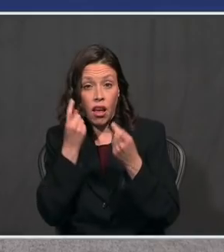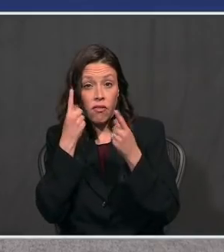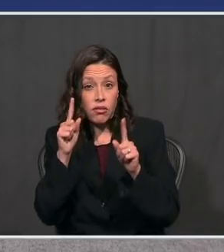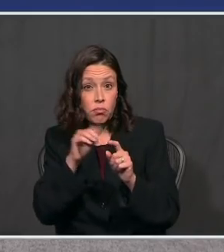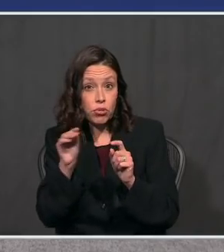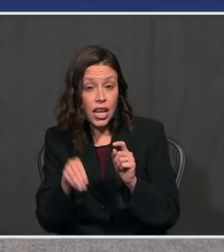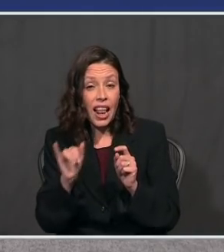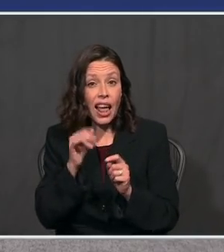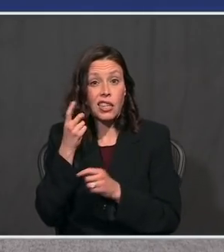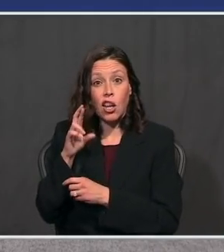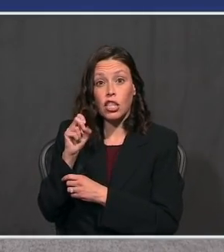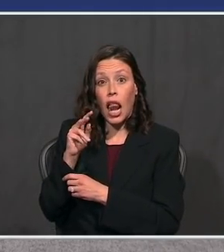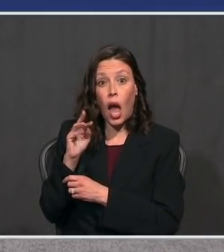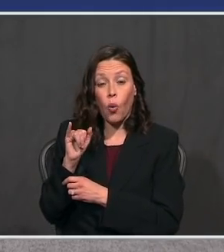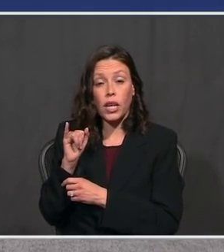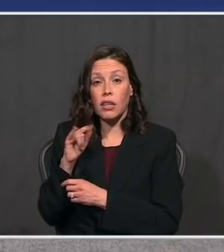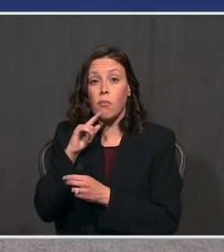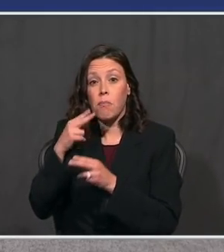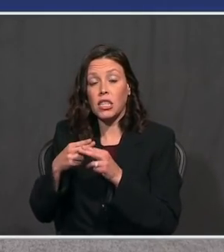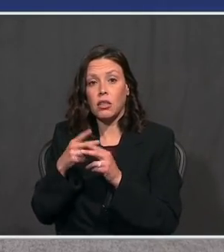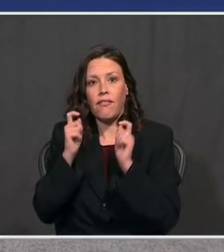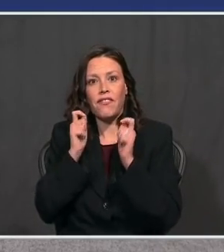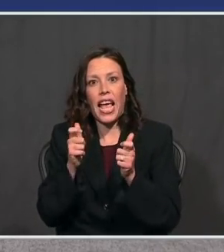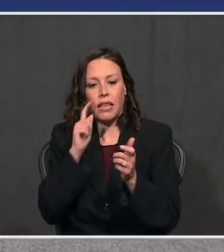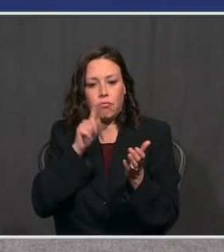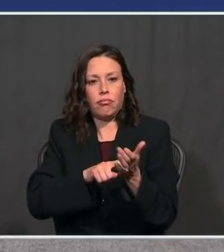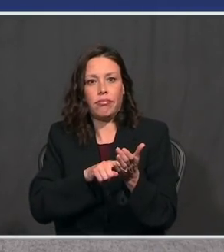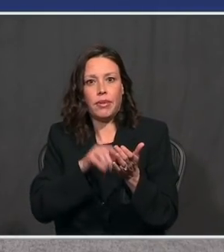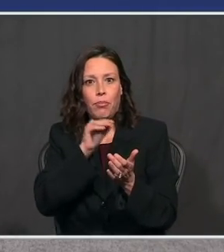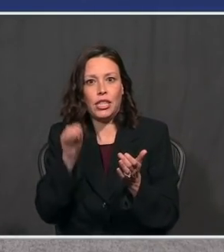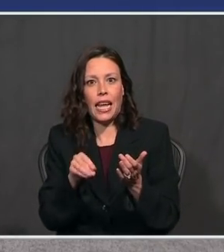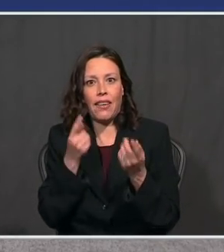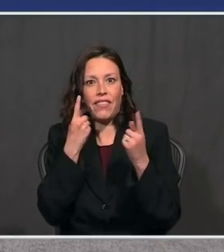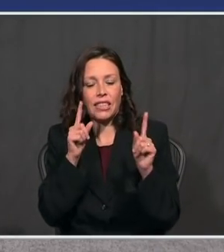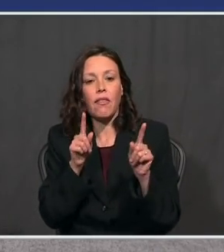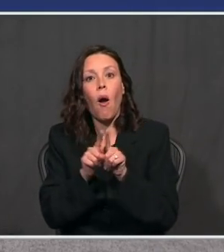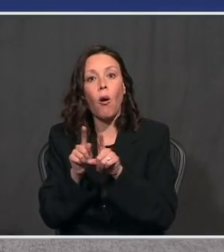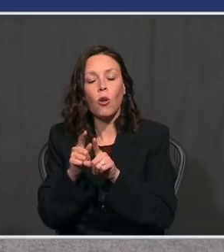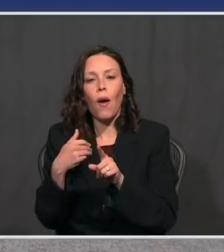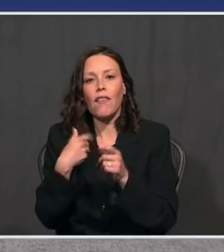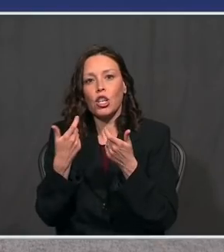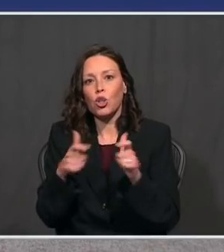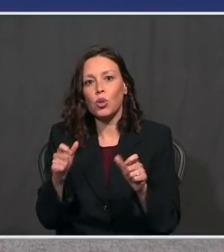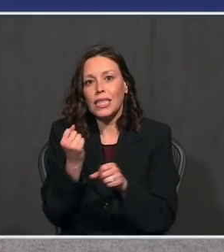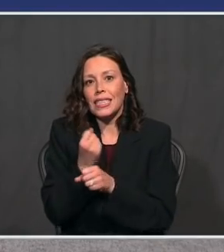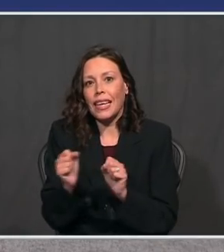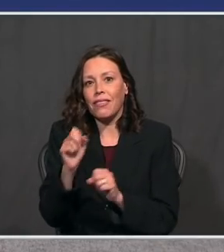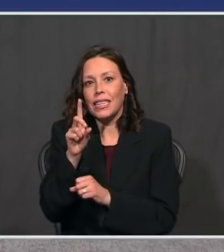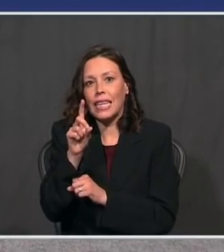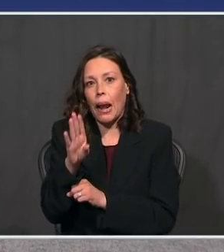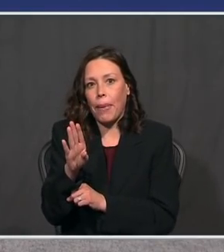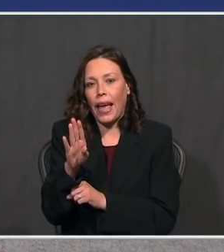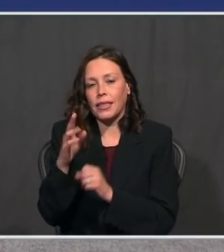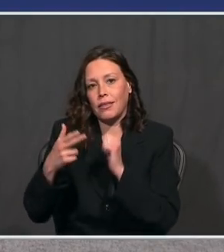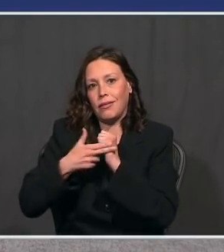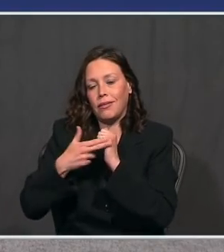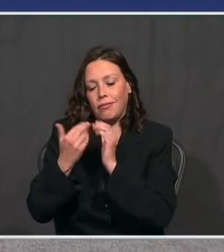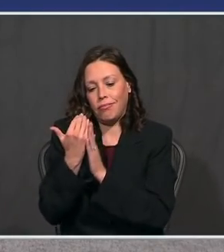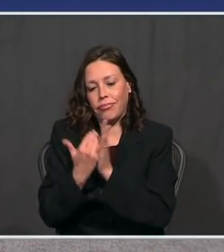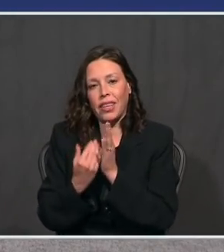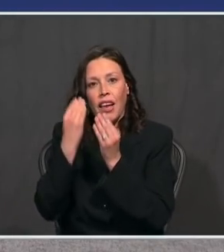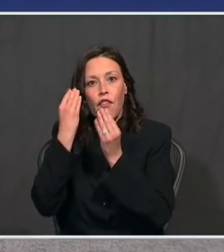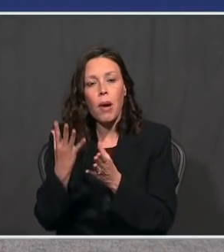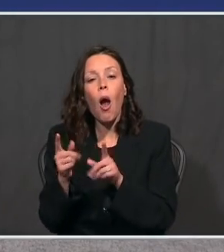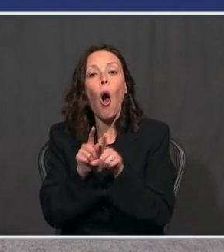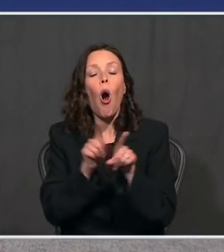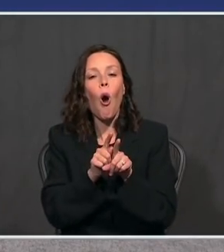Dr. Slowey noted, but also gives us a very nice size safety database. And although normally we'd like to have longer